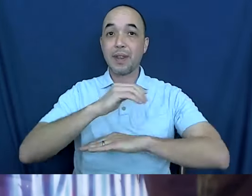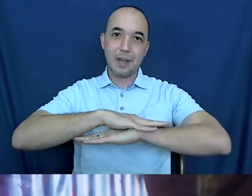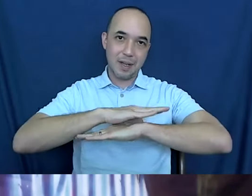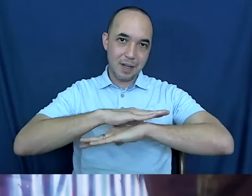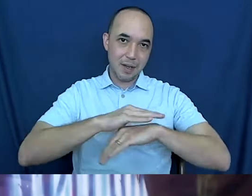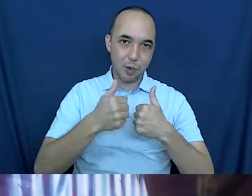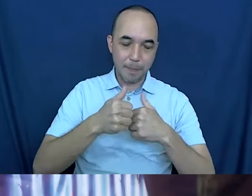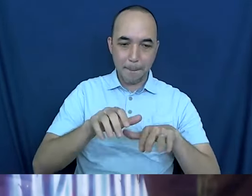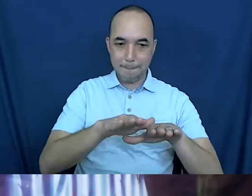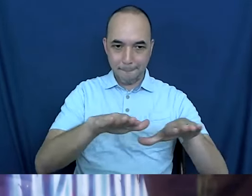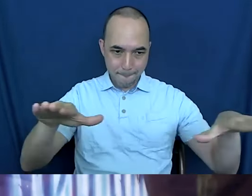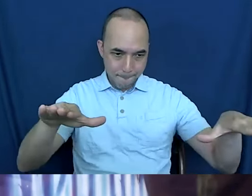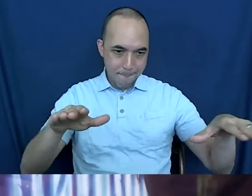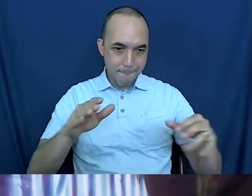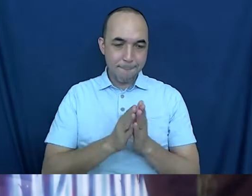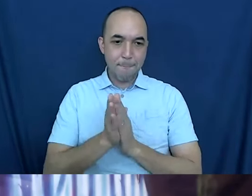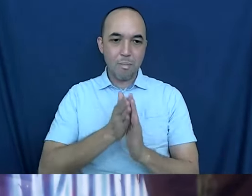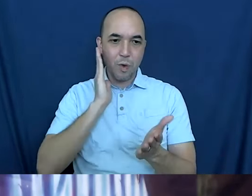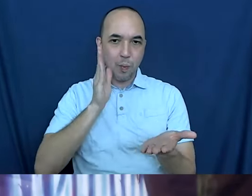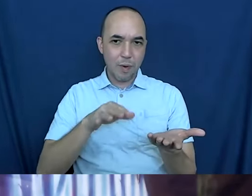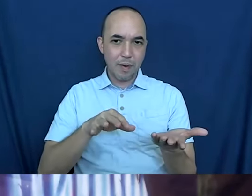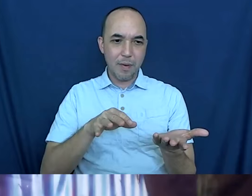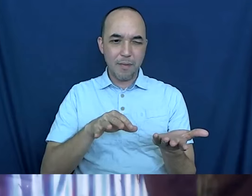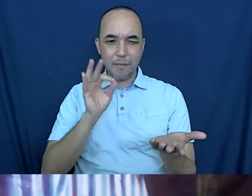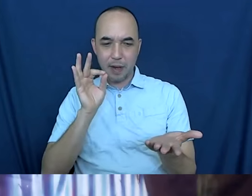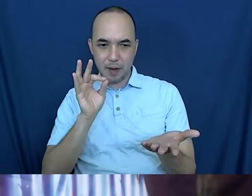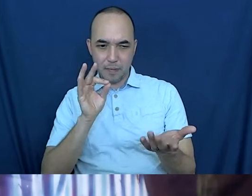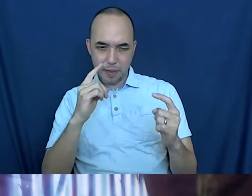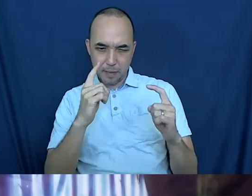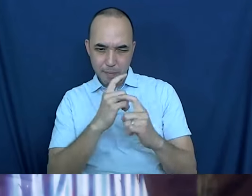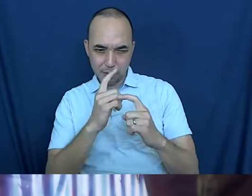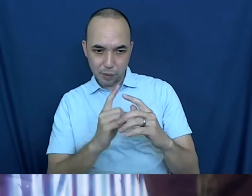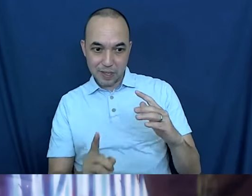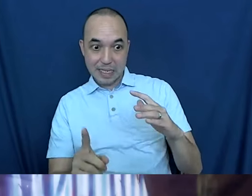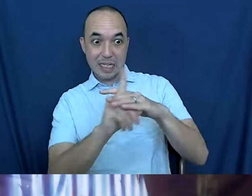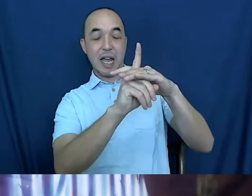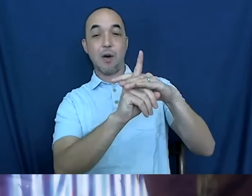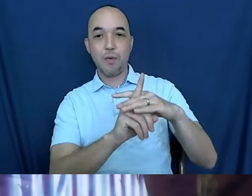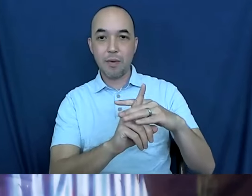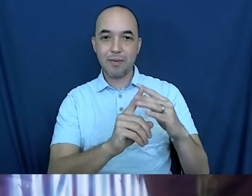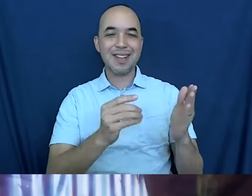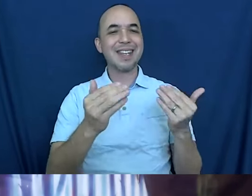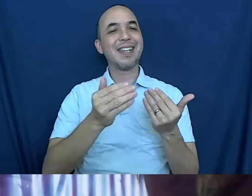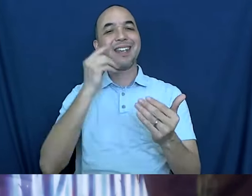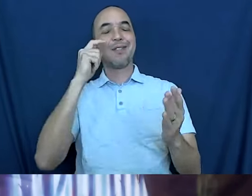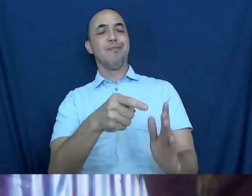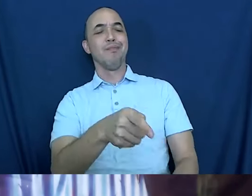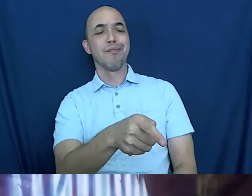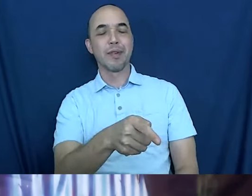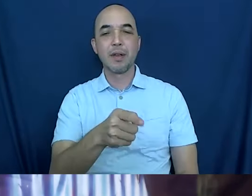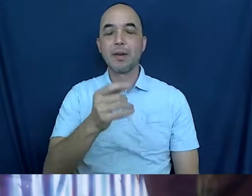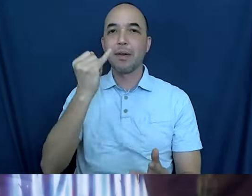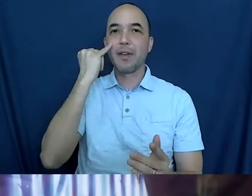find that puzzles are, they stick out if you don't put them in properly. Puzzles need